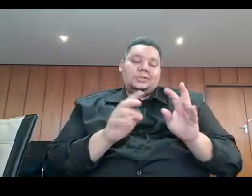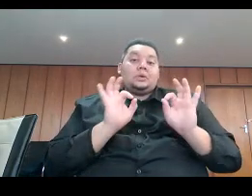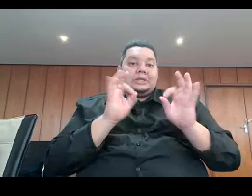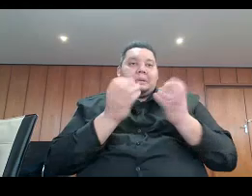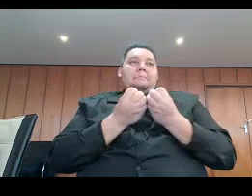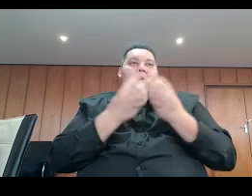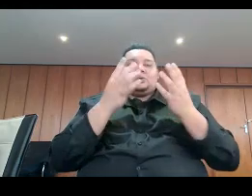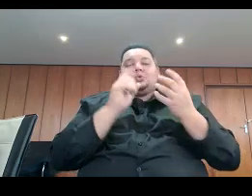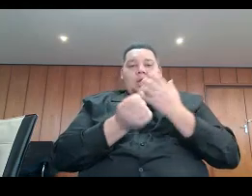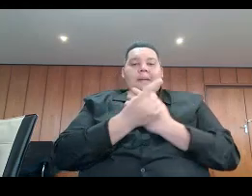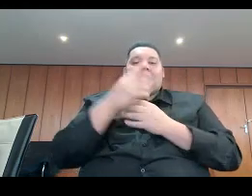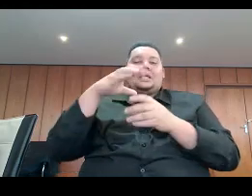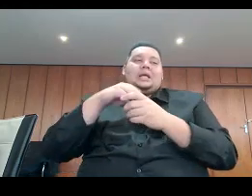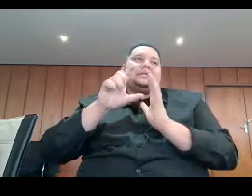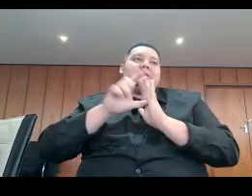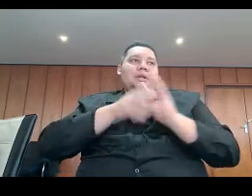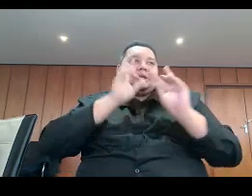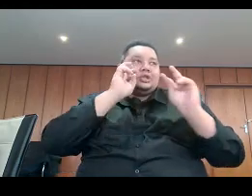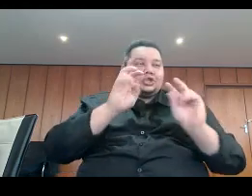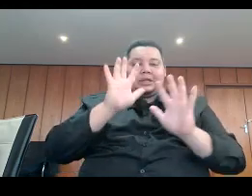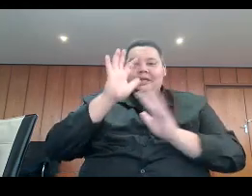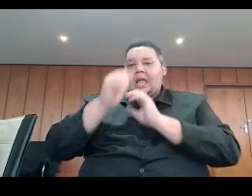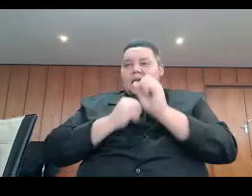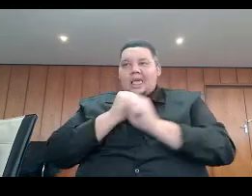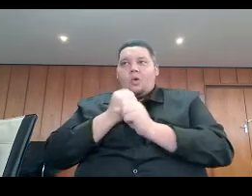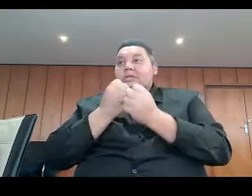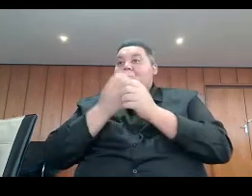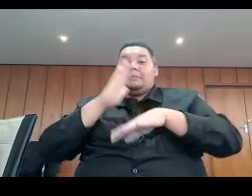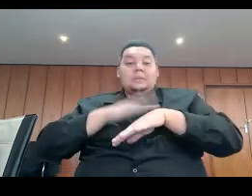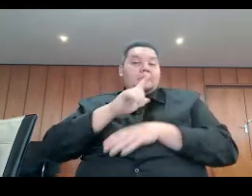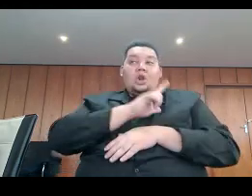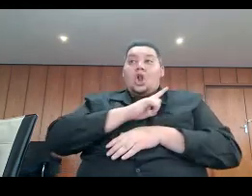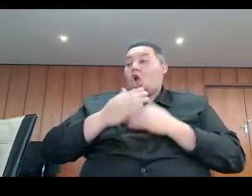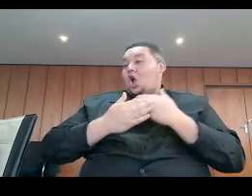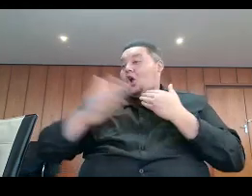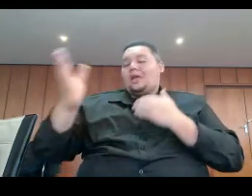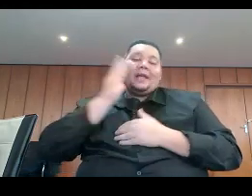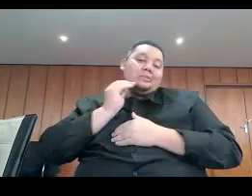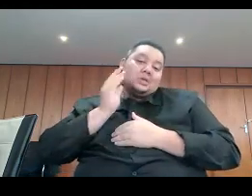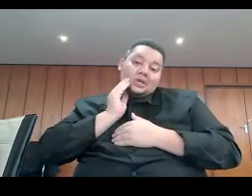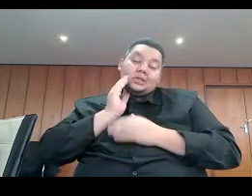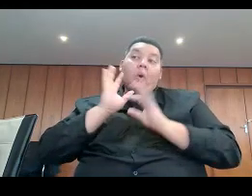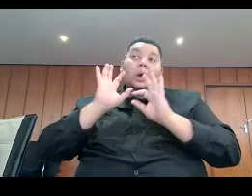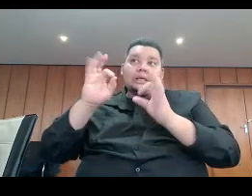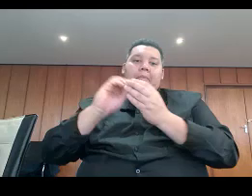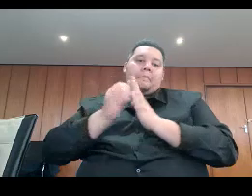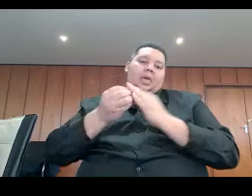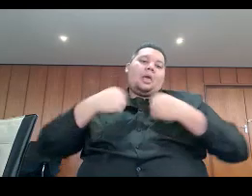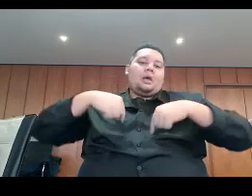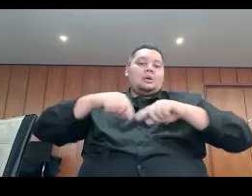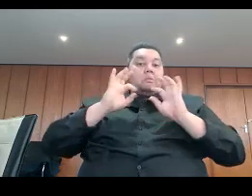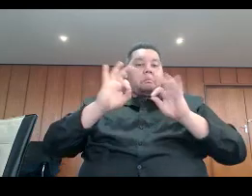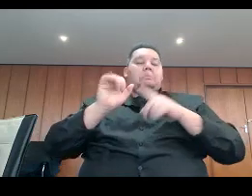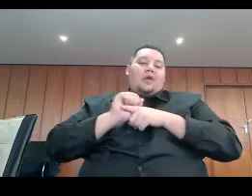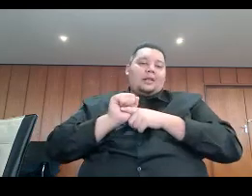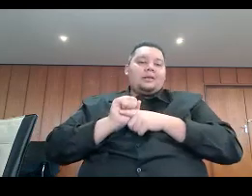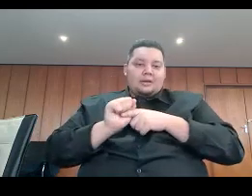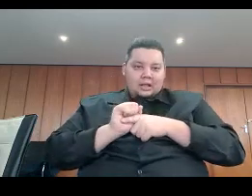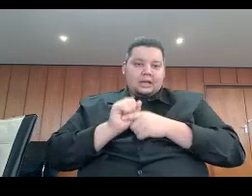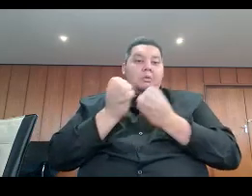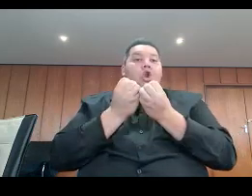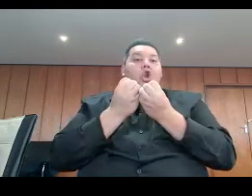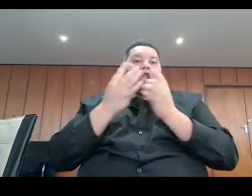for disability researchers. It's like 10 years, or sometimes even longer experience, which makes us very practical, right? In a lot